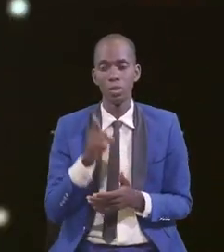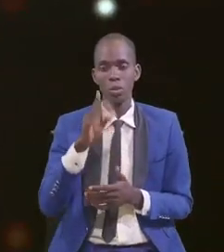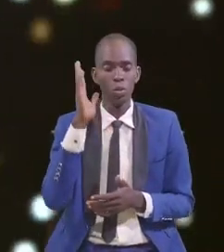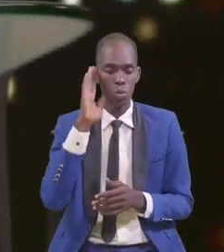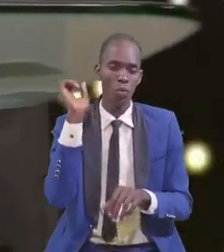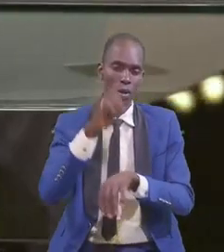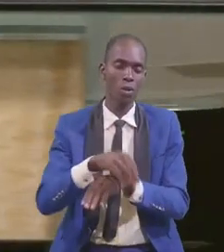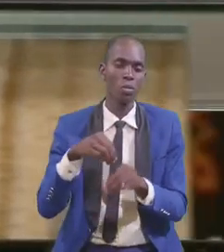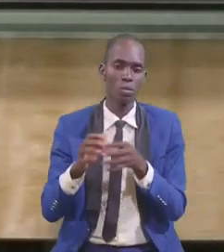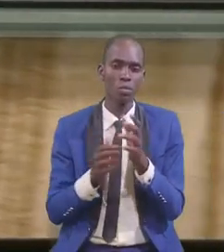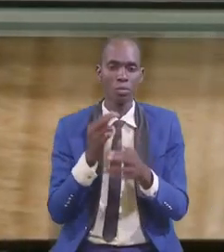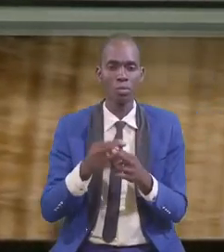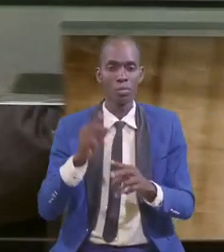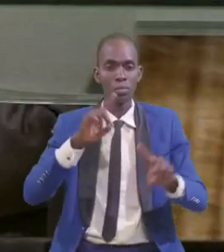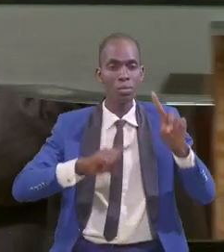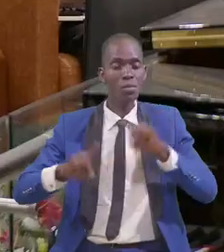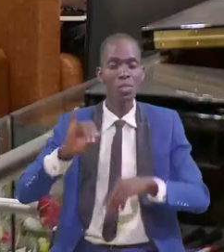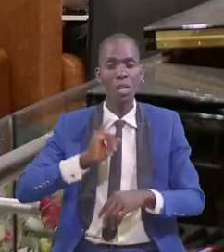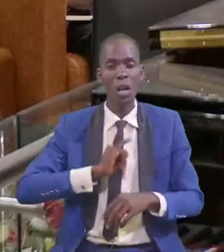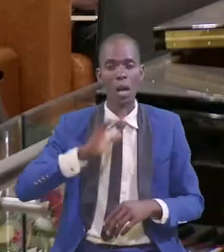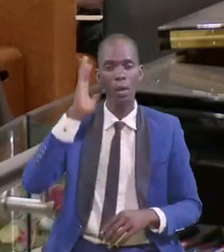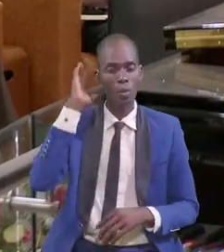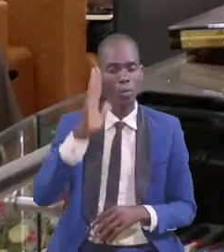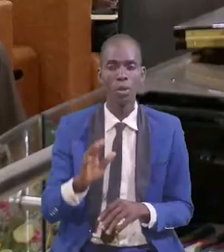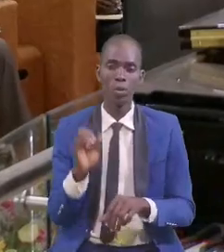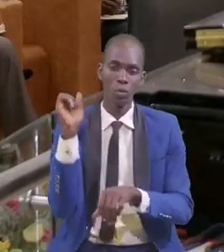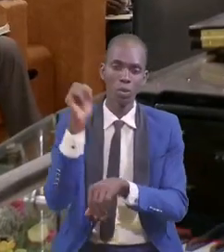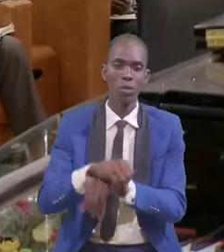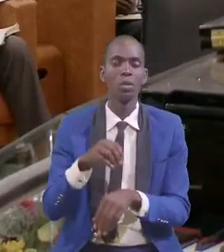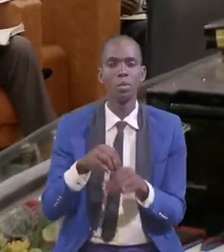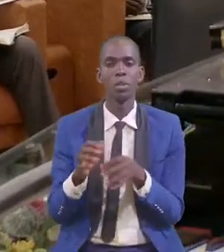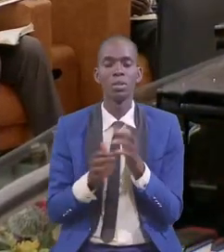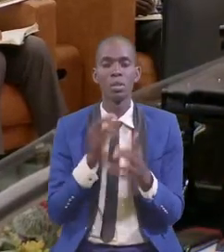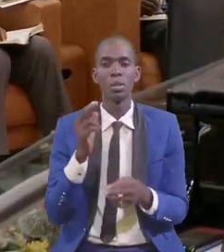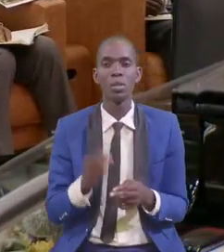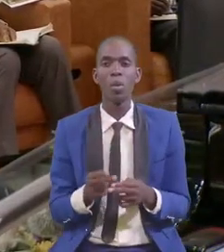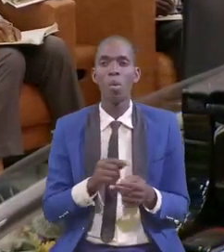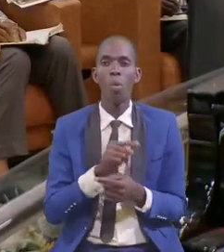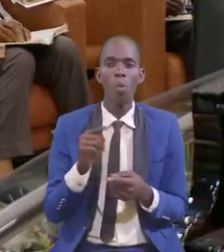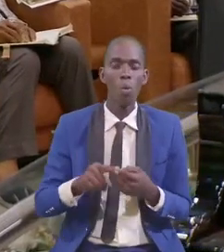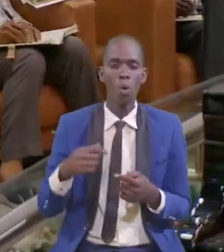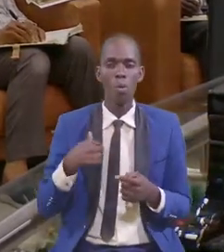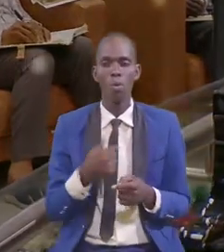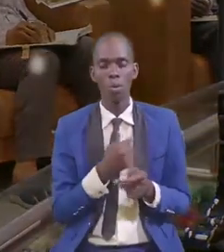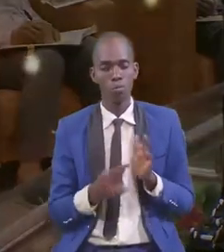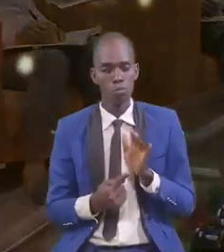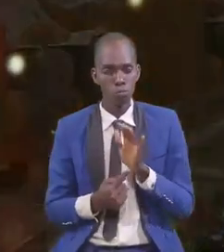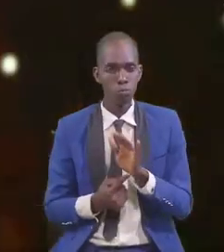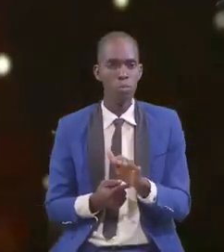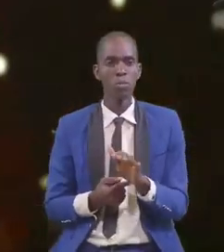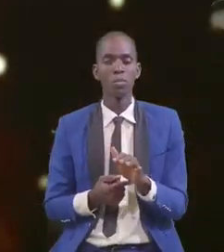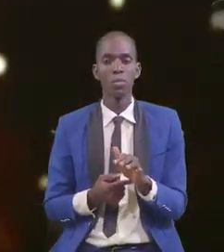overcome. I will overcome. When we refuse those appealing temptations,